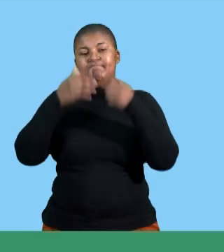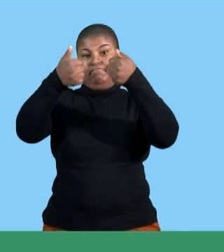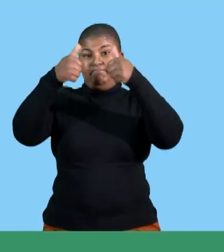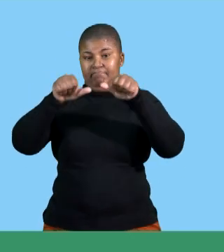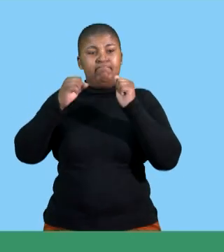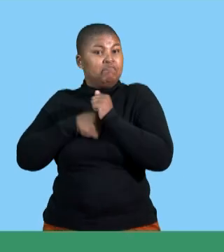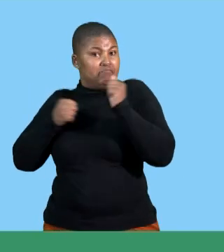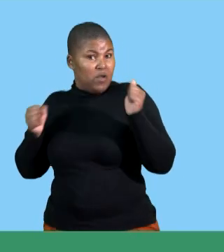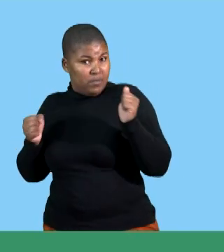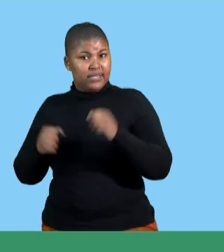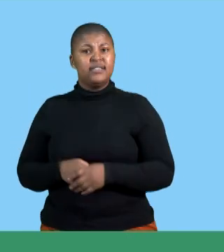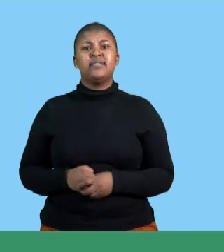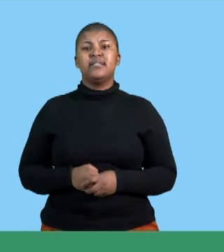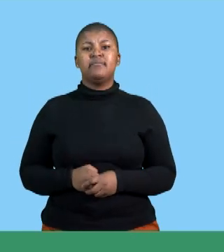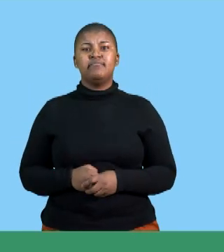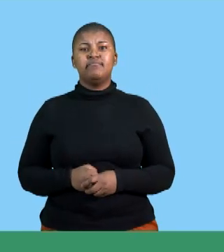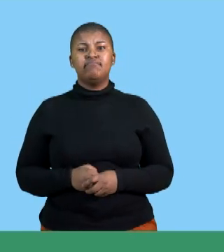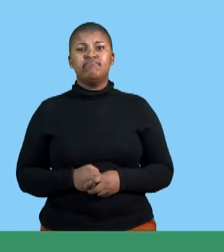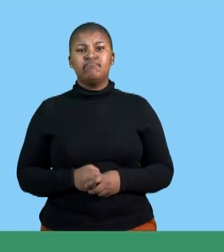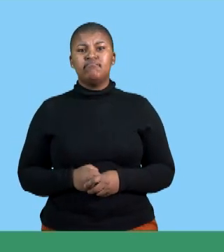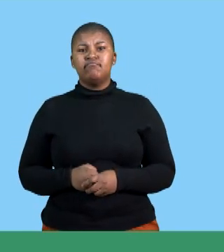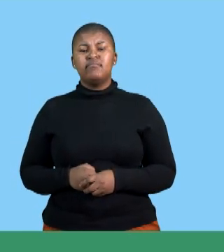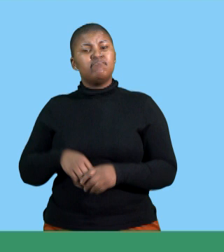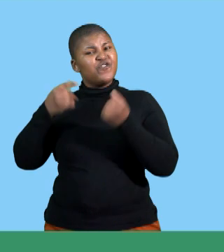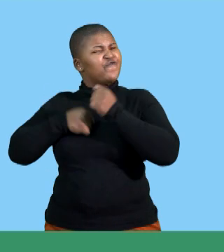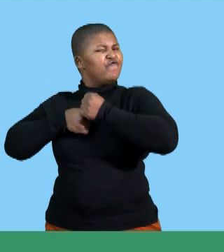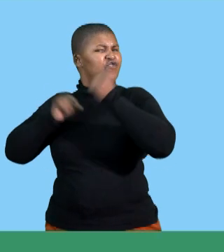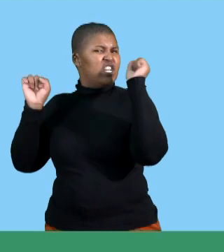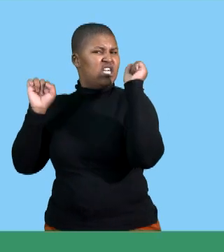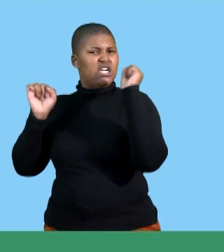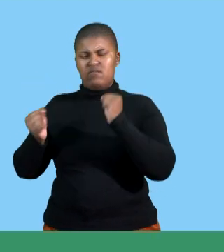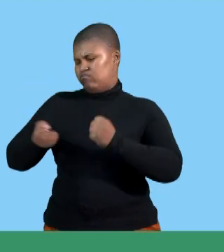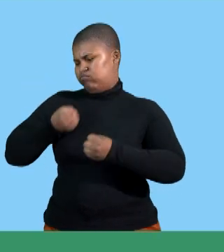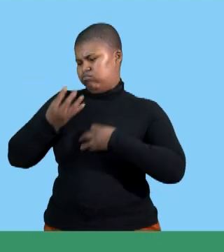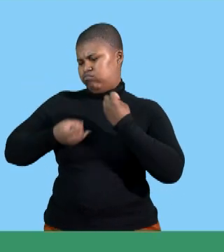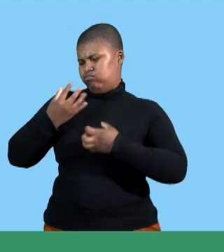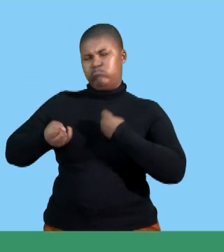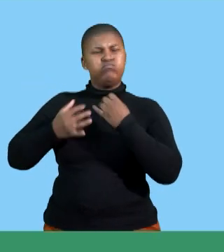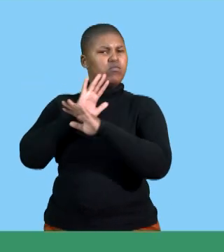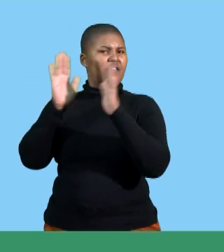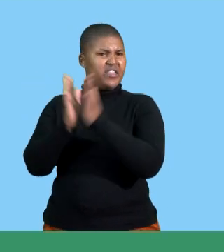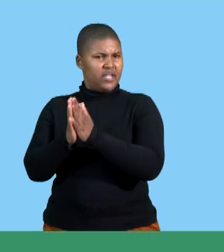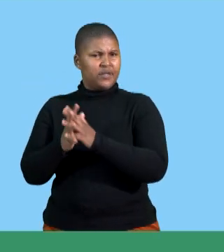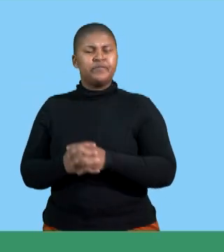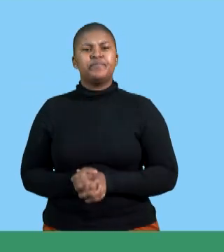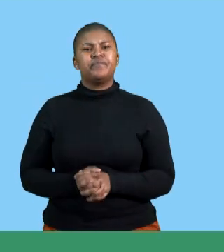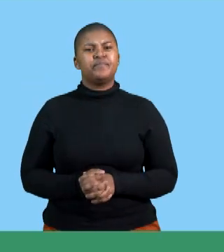There was the term openness, the quality of being relatively free from obstruction or